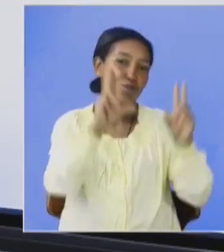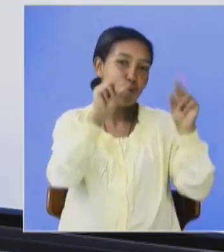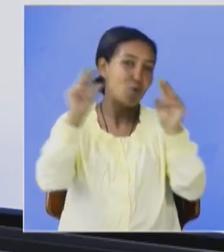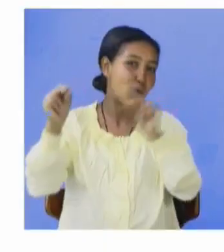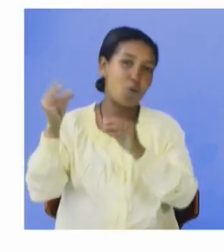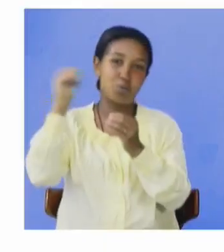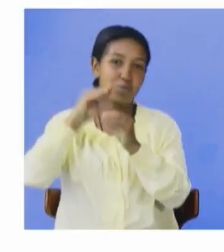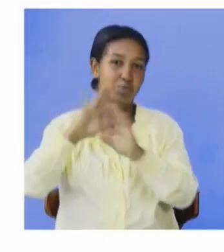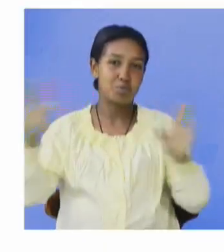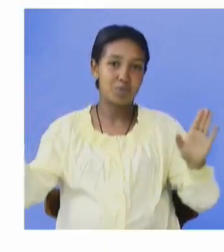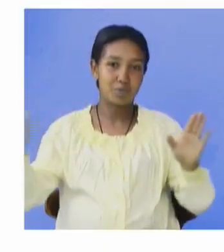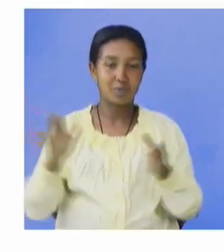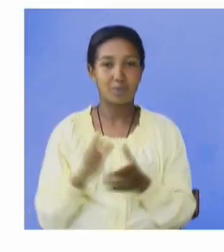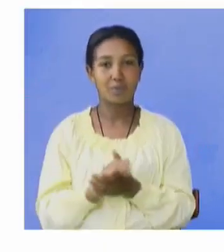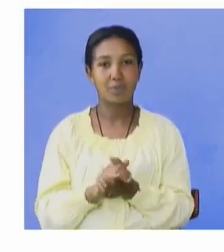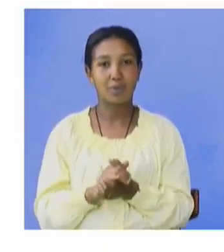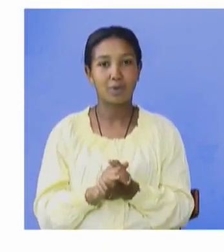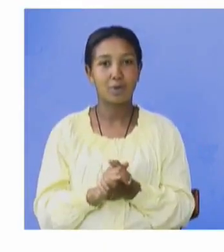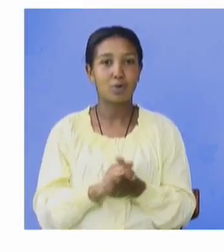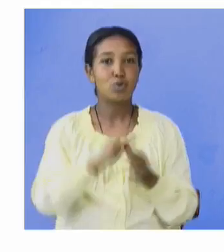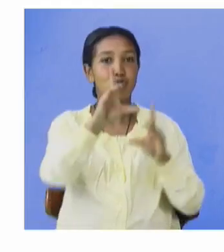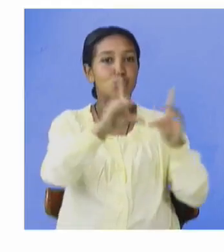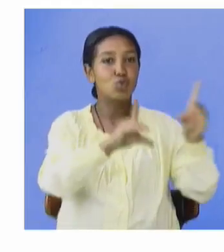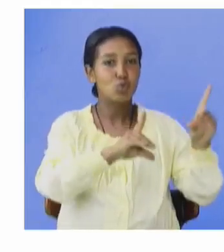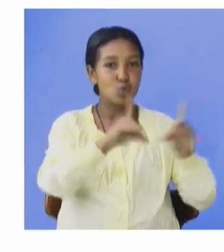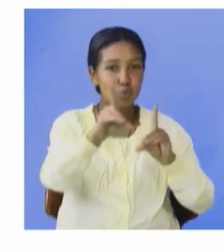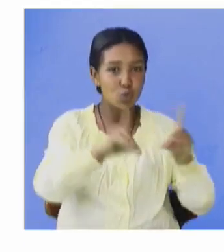Not. Do not.